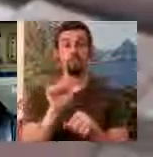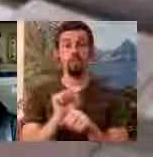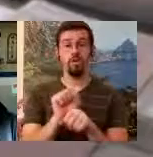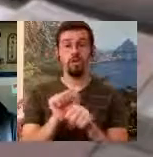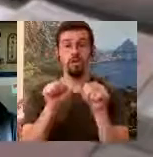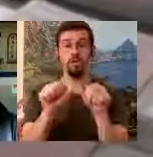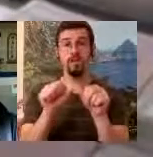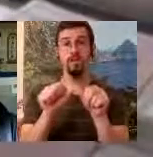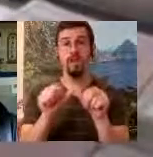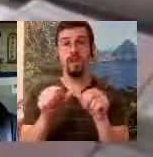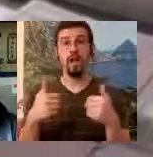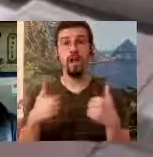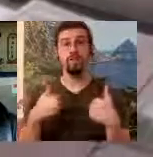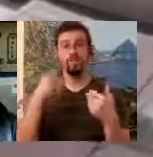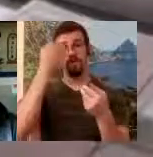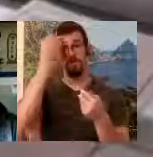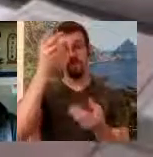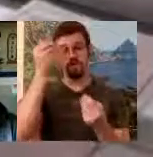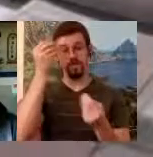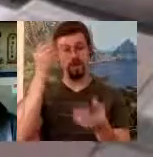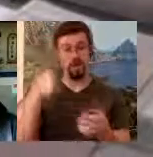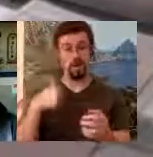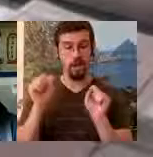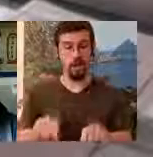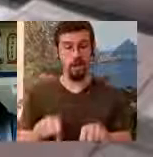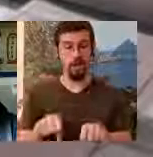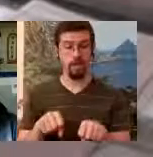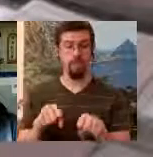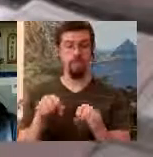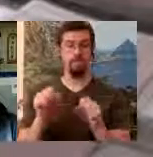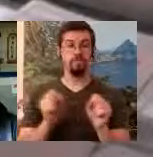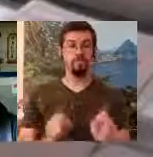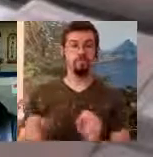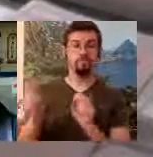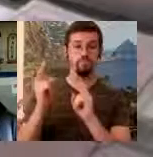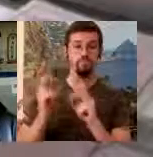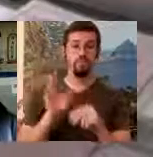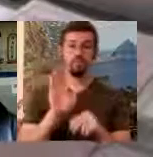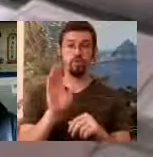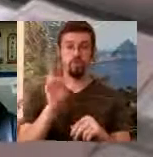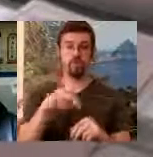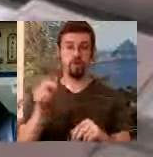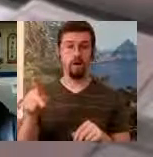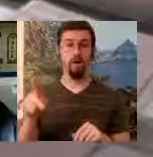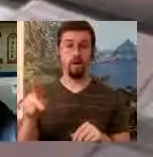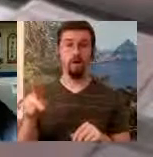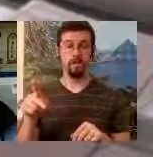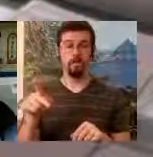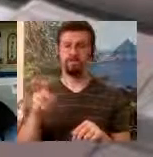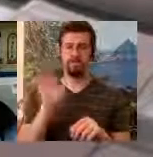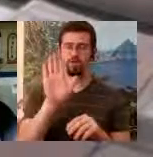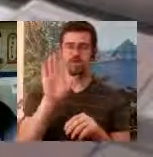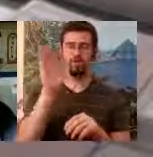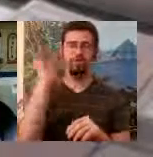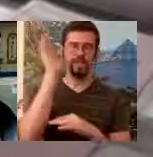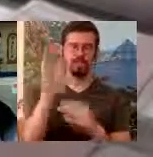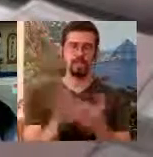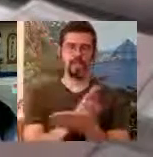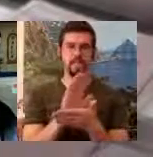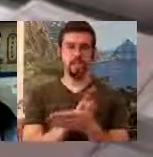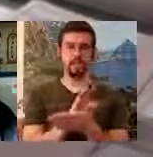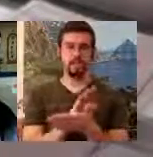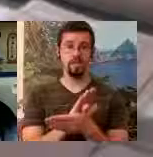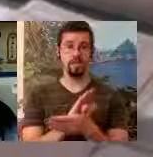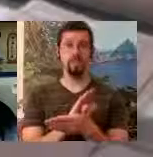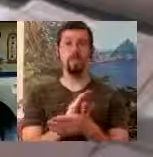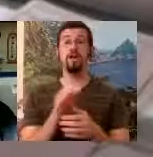kinds of information that I can put up on your presentation pages for everybody. So you all know we do need to start